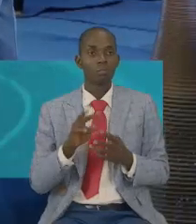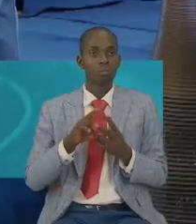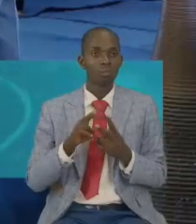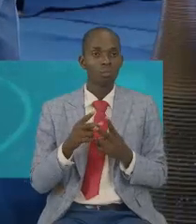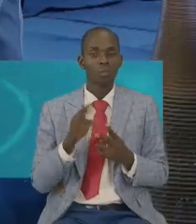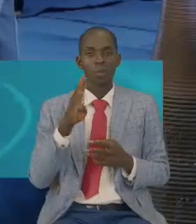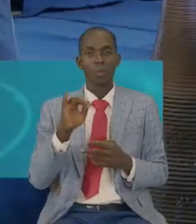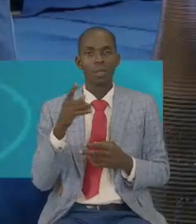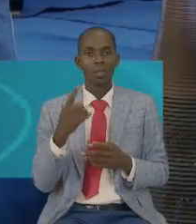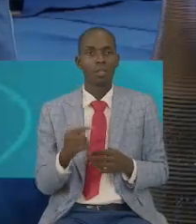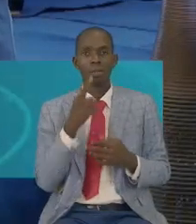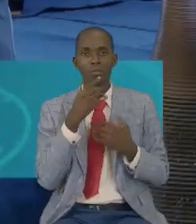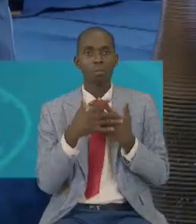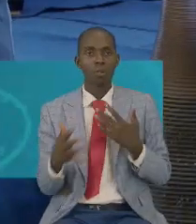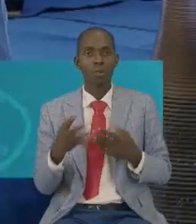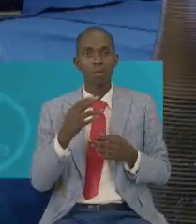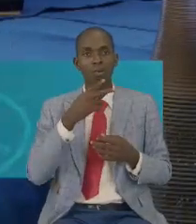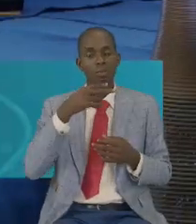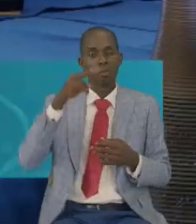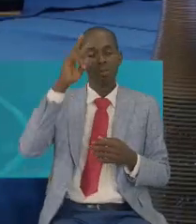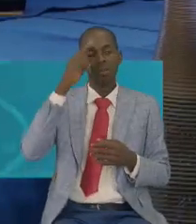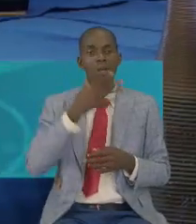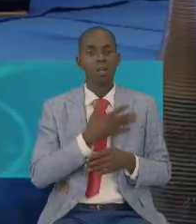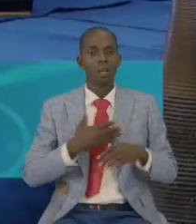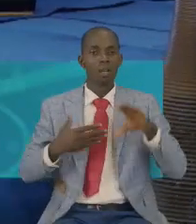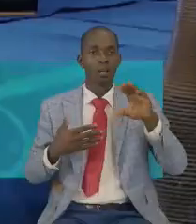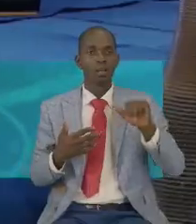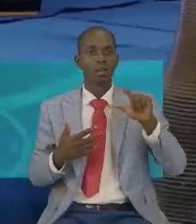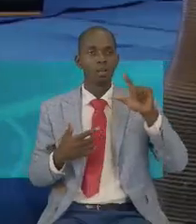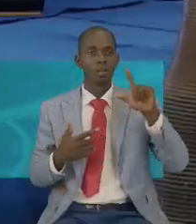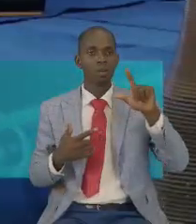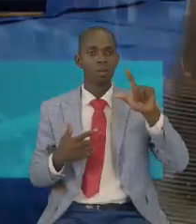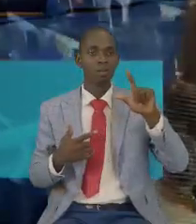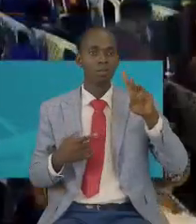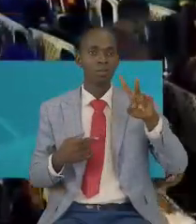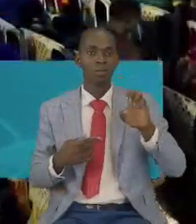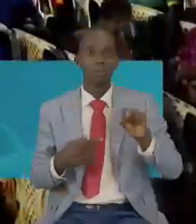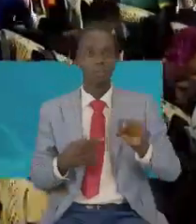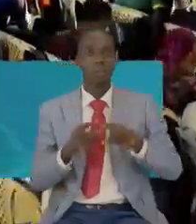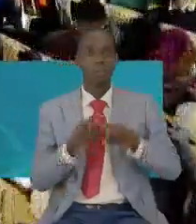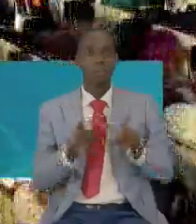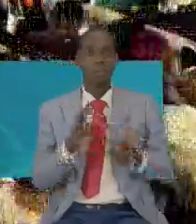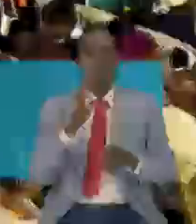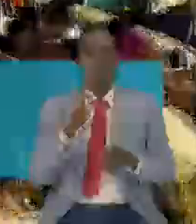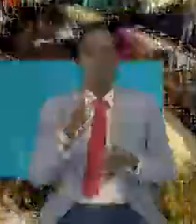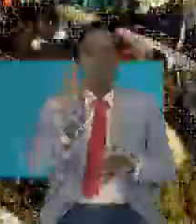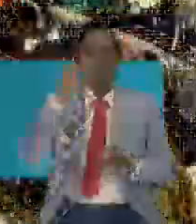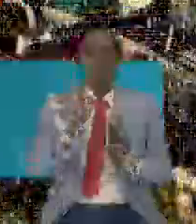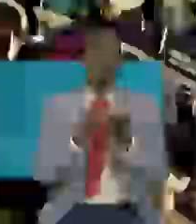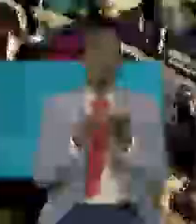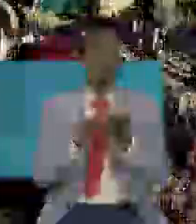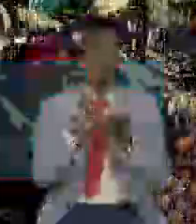calves, but by his own blood, he entered